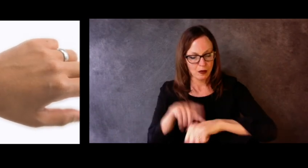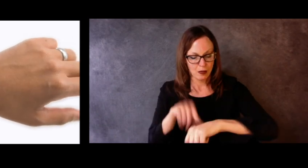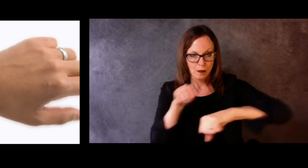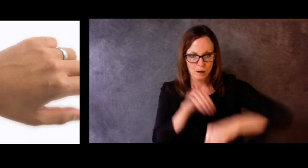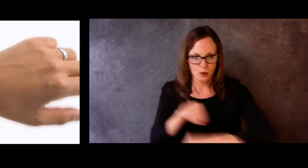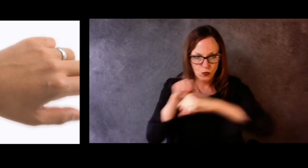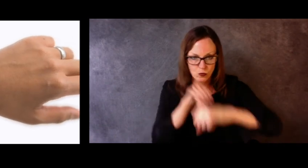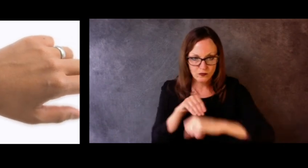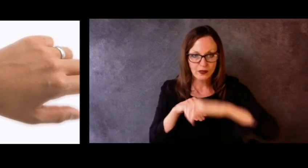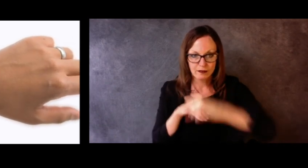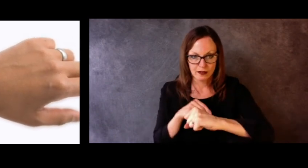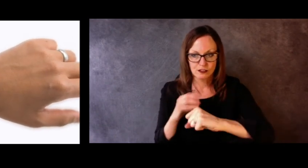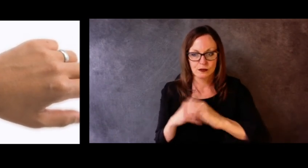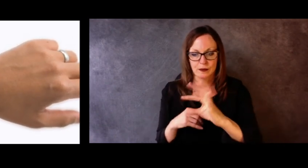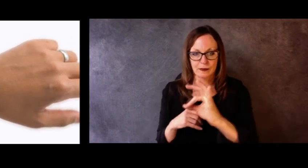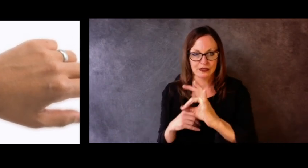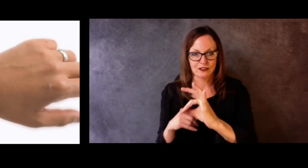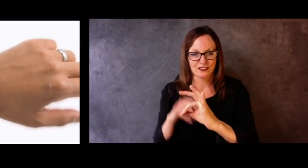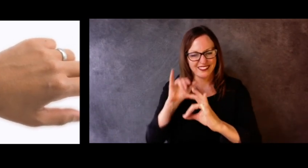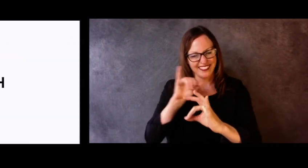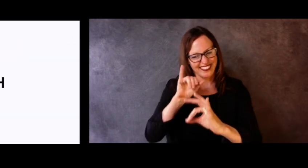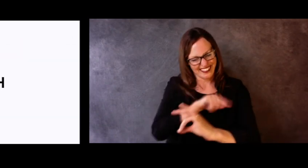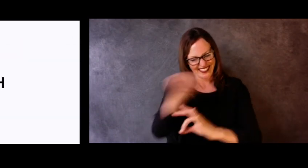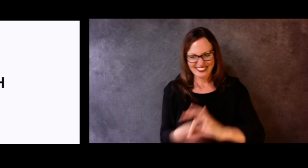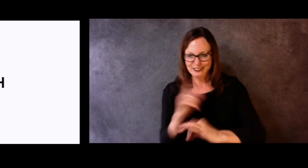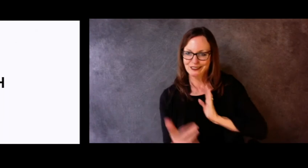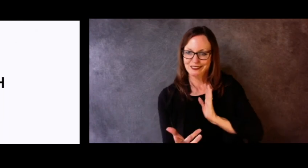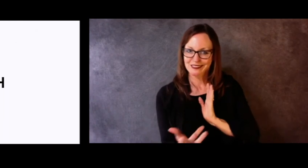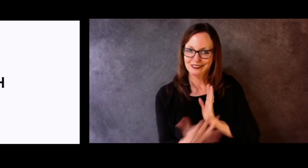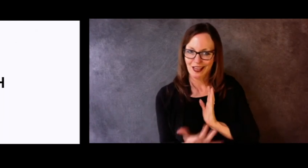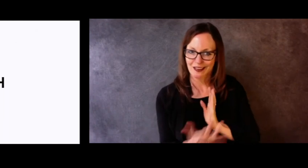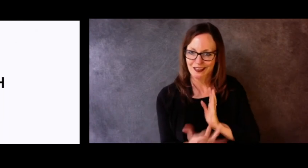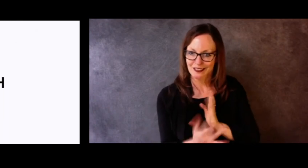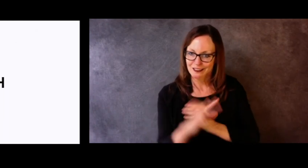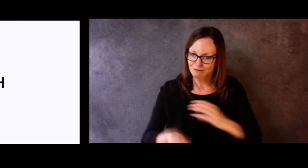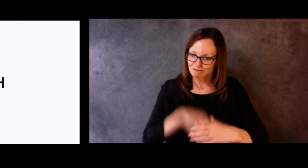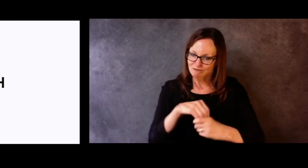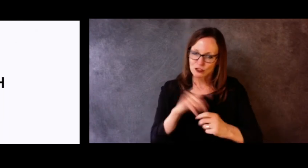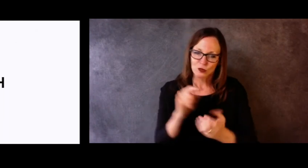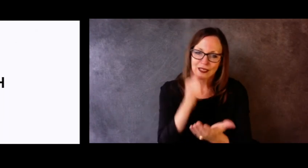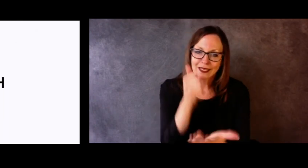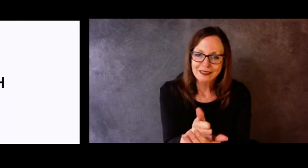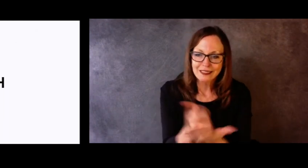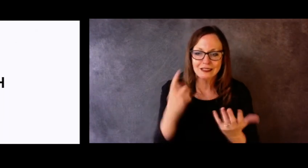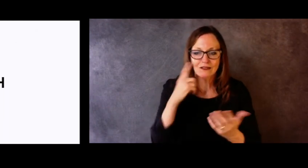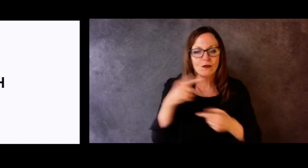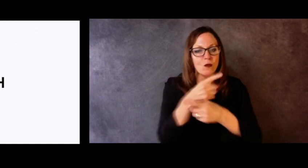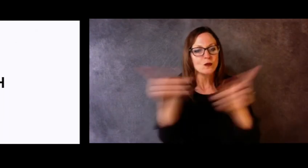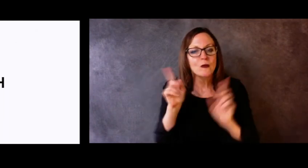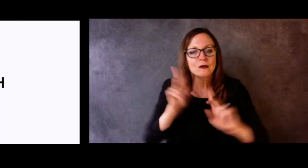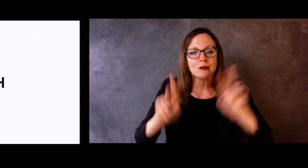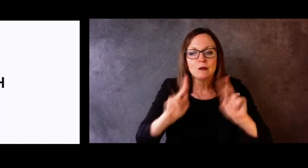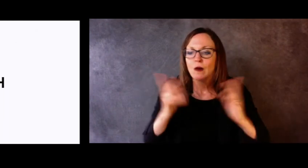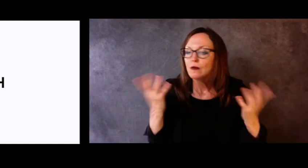Touch. With this new feature, we're able to open the doors to Apple Watch for even more people in a way that hasn't been possible before.